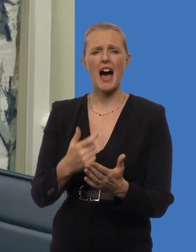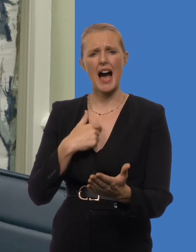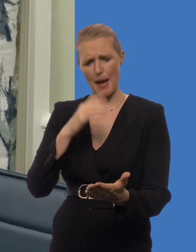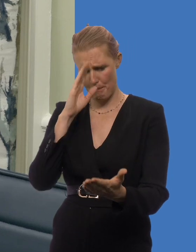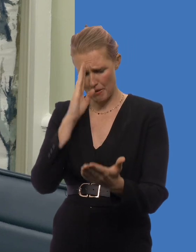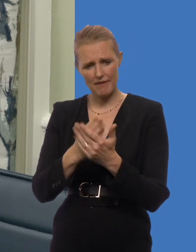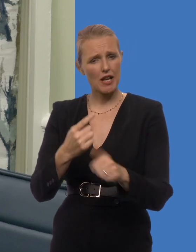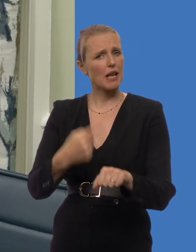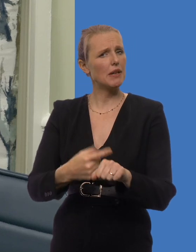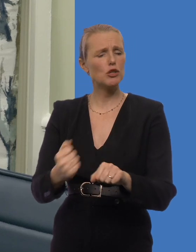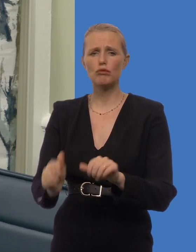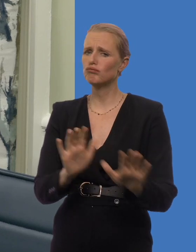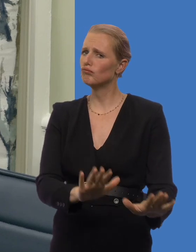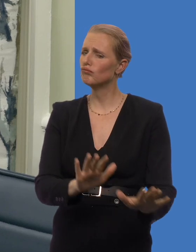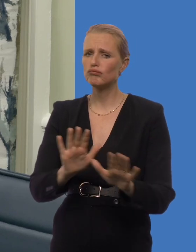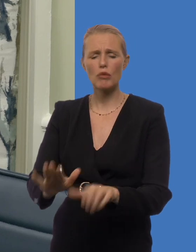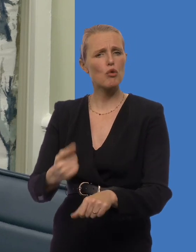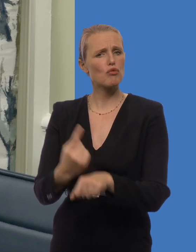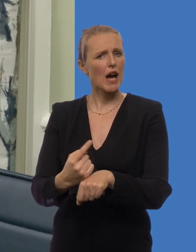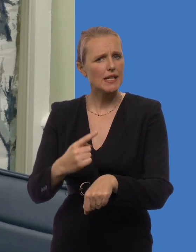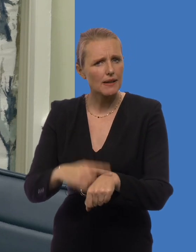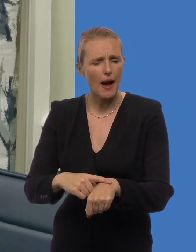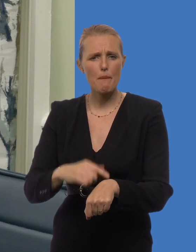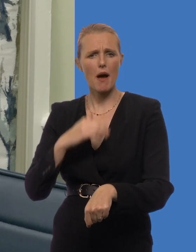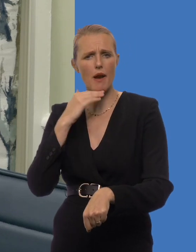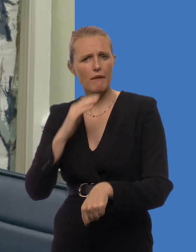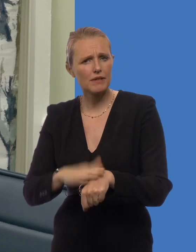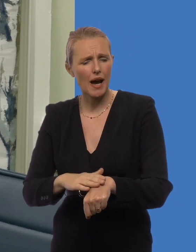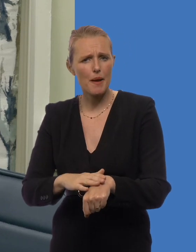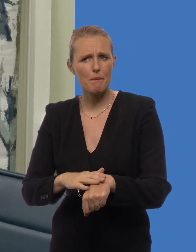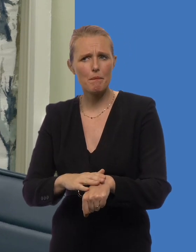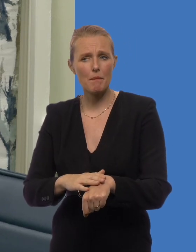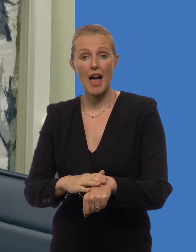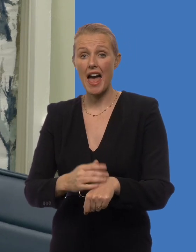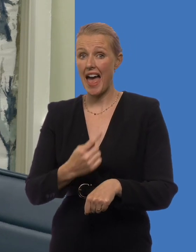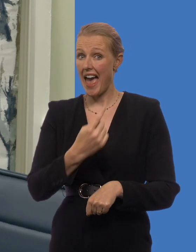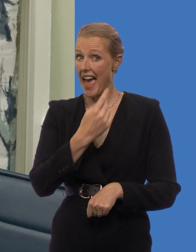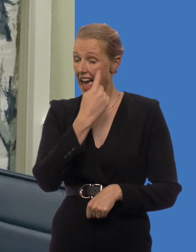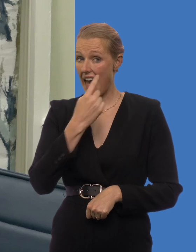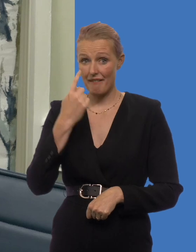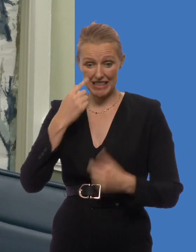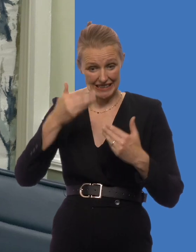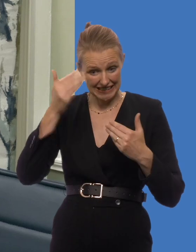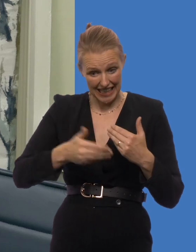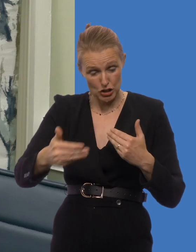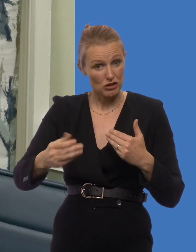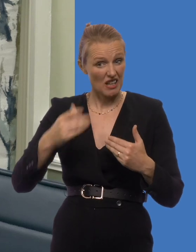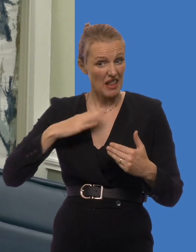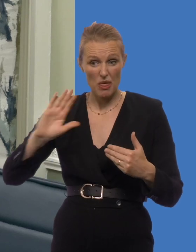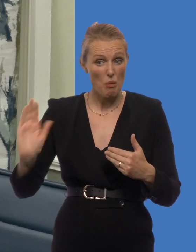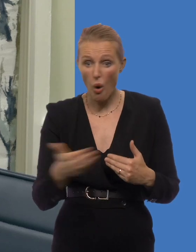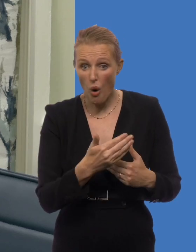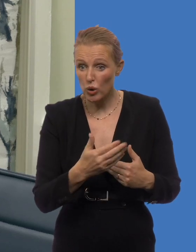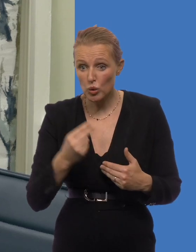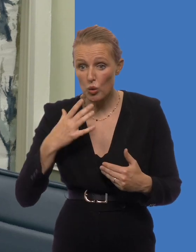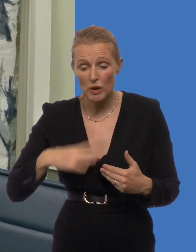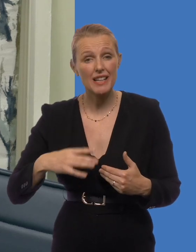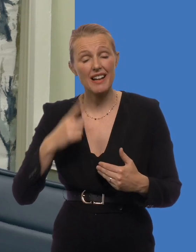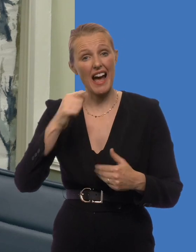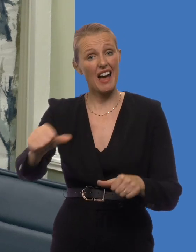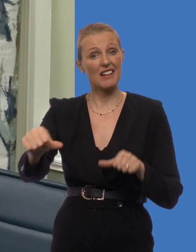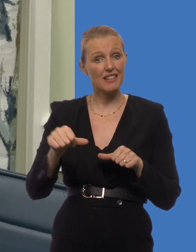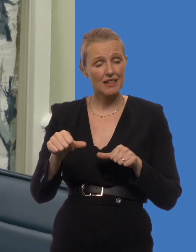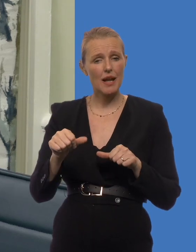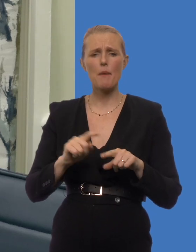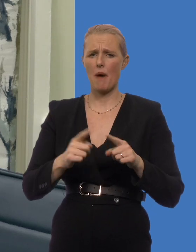long a time as it needs to take. And if we don't need to have as many evidence sessions, then we won't need all of this time. And I